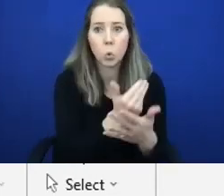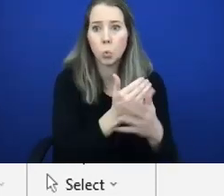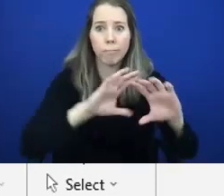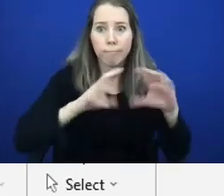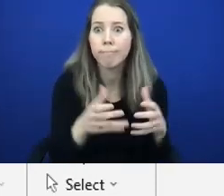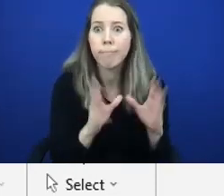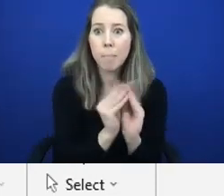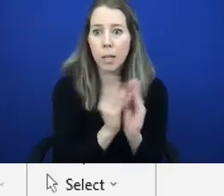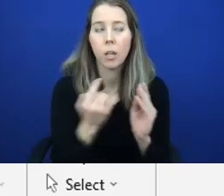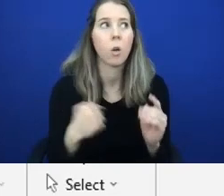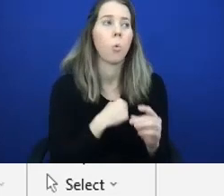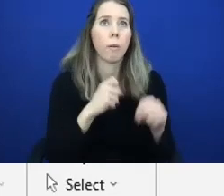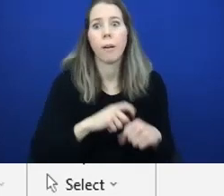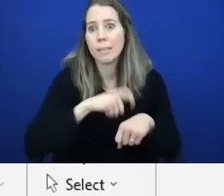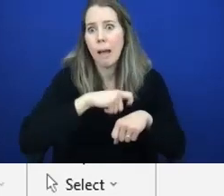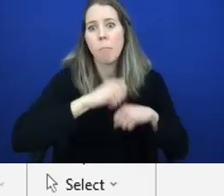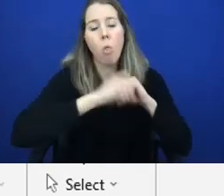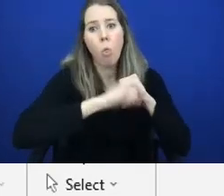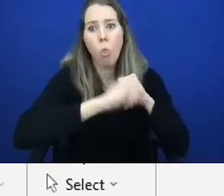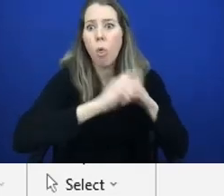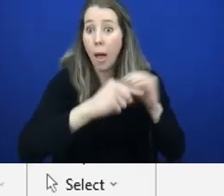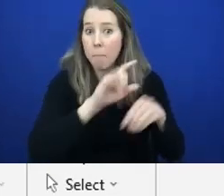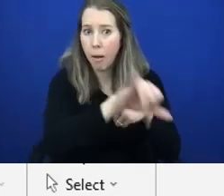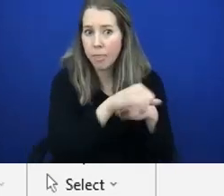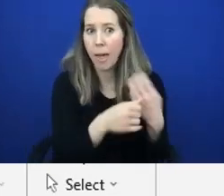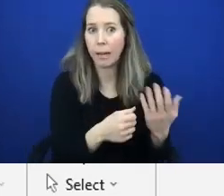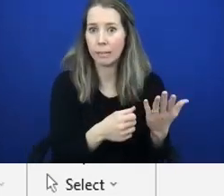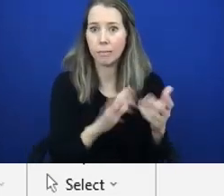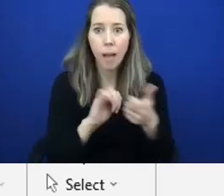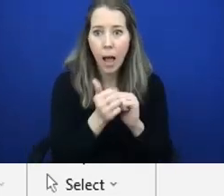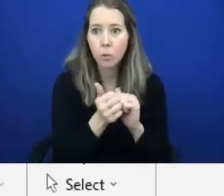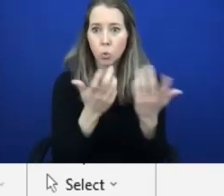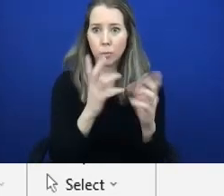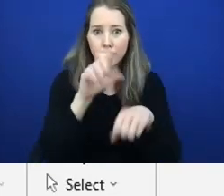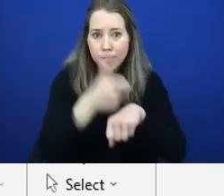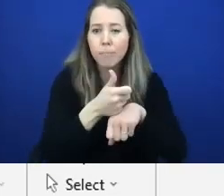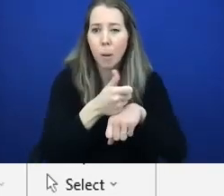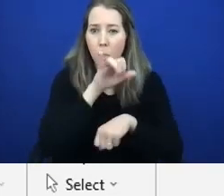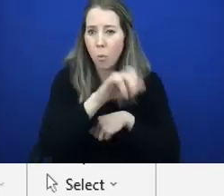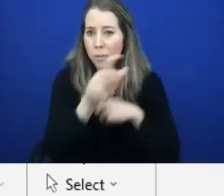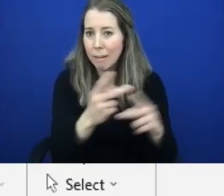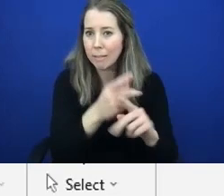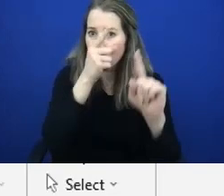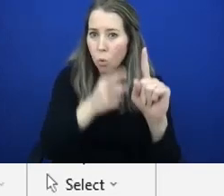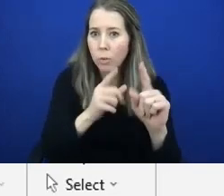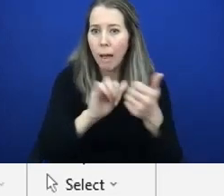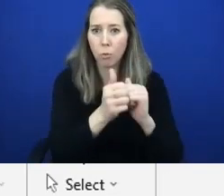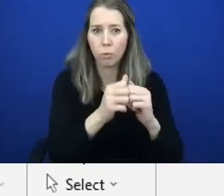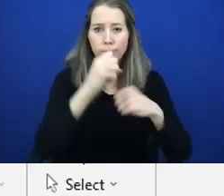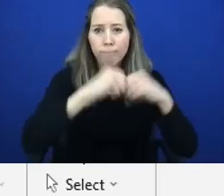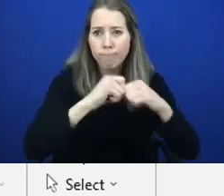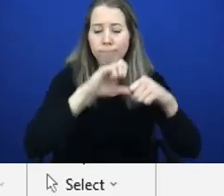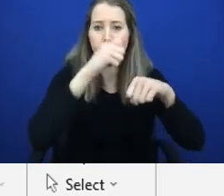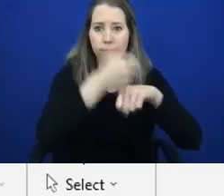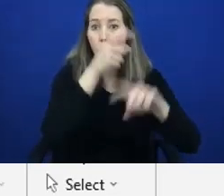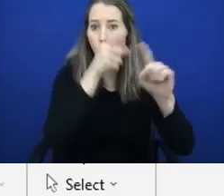time, and I've done that at conferences, on how to compose those, how to construct the goal